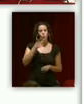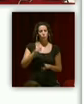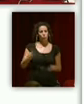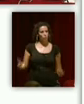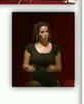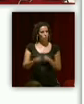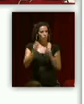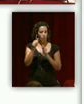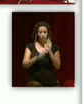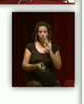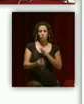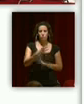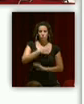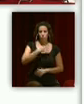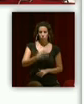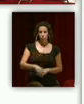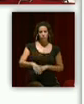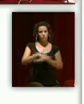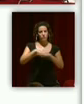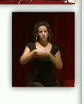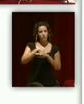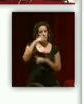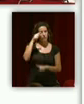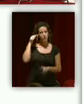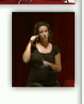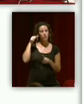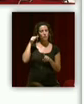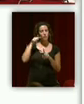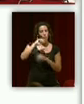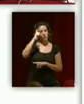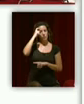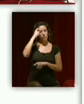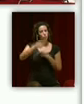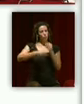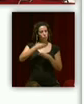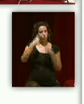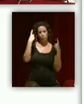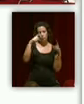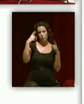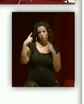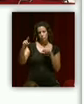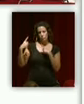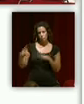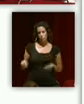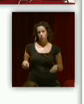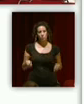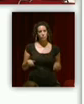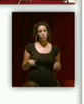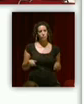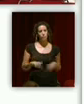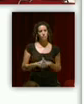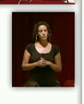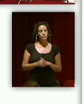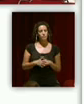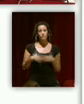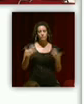no programming knowledge whatsoever can do it themselves. It's based on the DIY